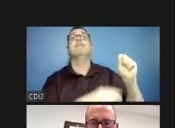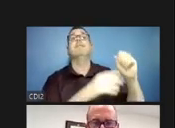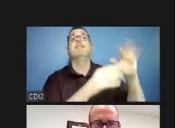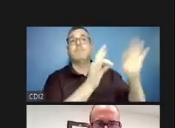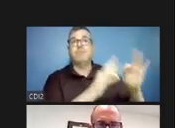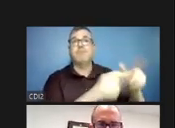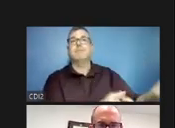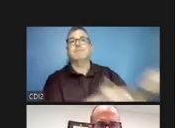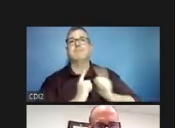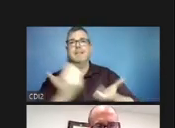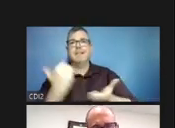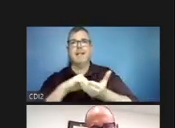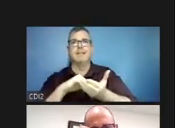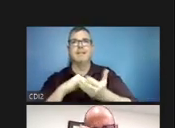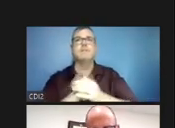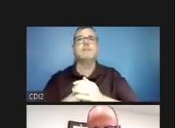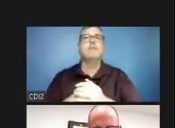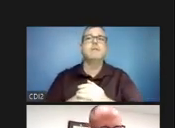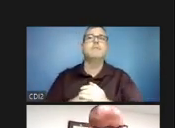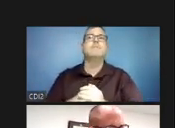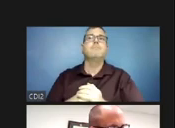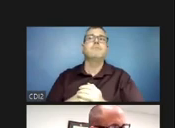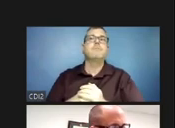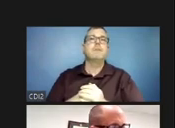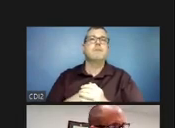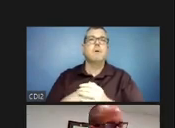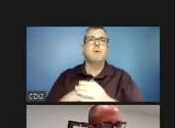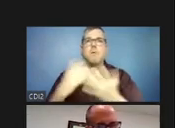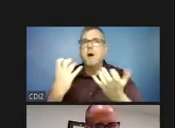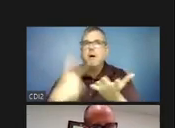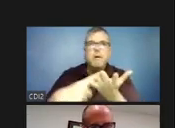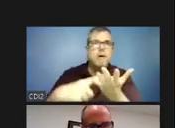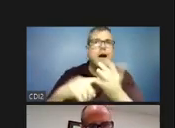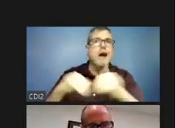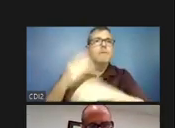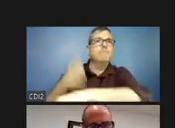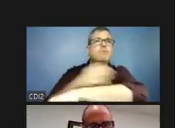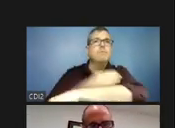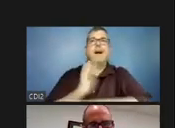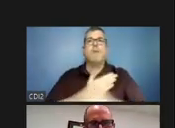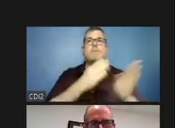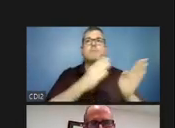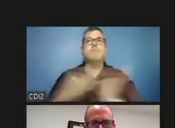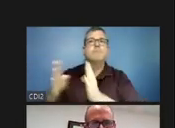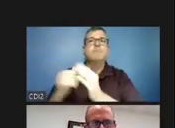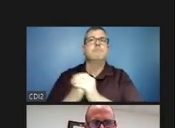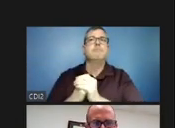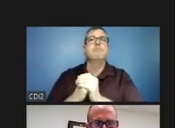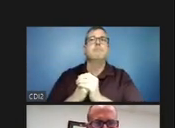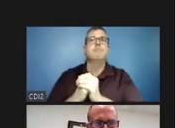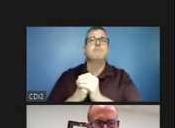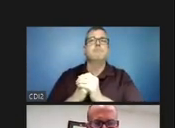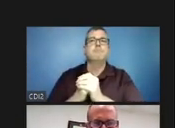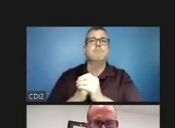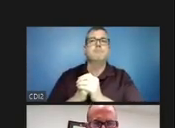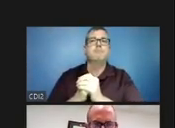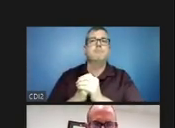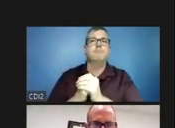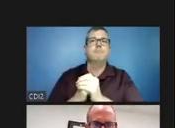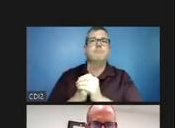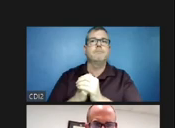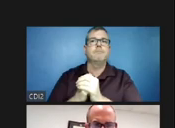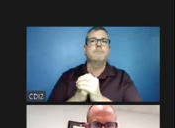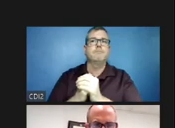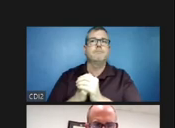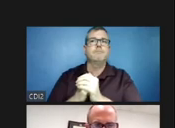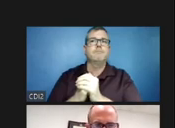building the plane as we are flying it, but we want to ensure this is an accessible and inclusive plane, and really are fortunate to have, again,